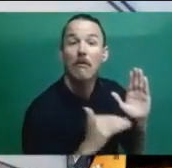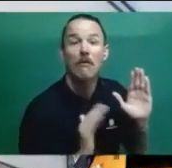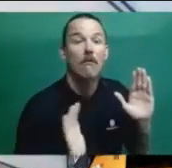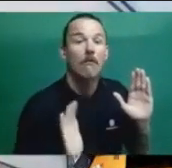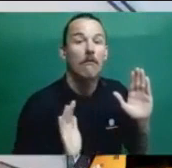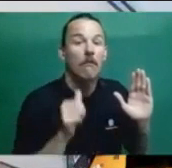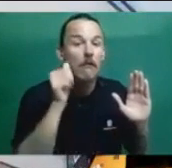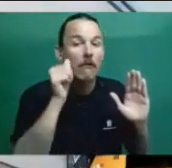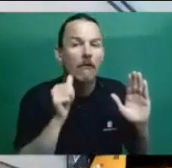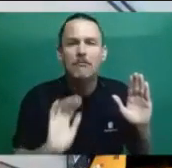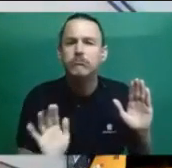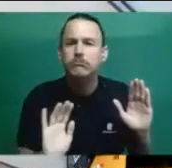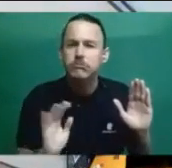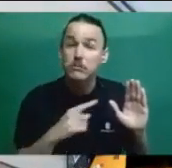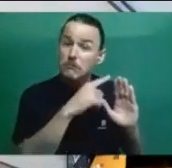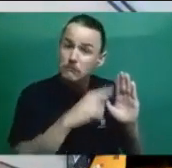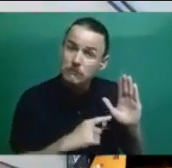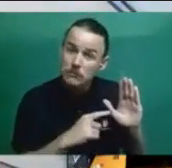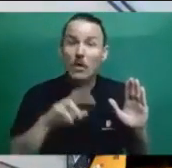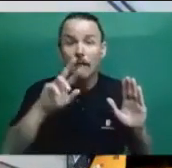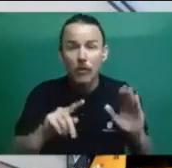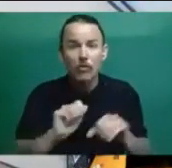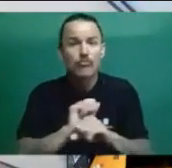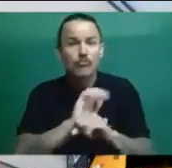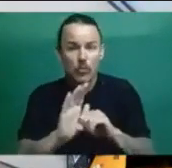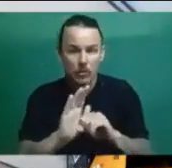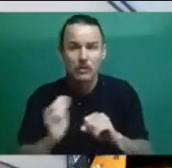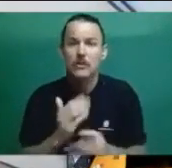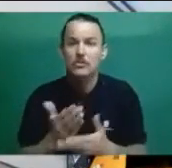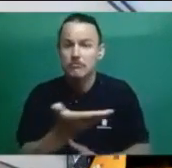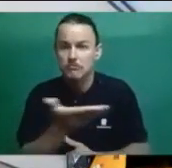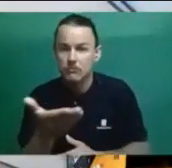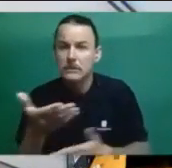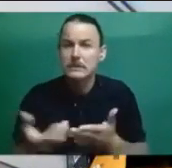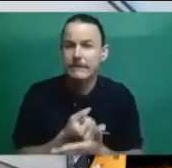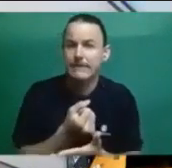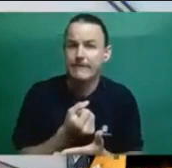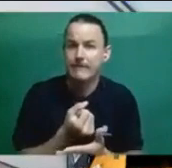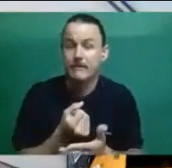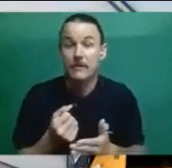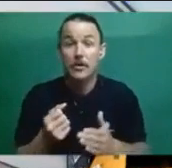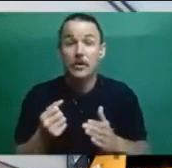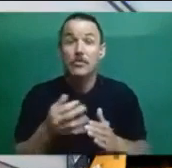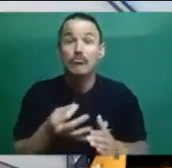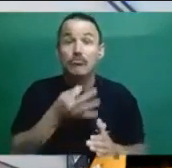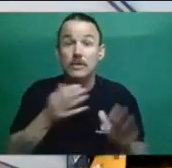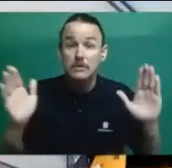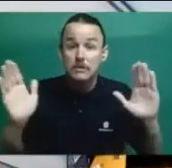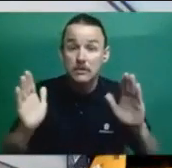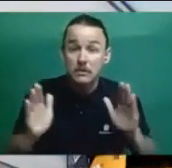in a public health sense because of a pandemic. And when that risk passes, so too will the restrictions that we have put in